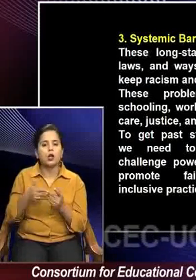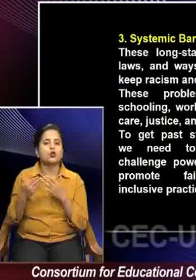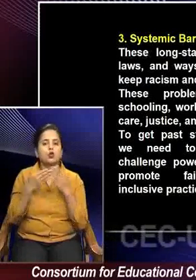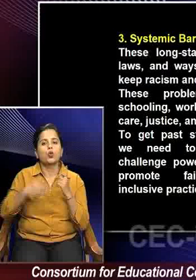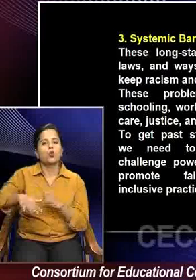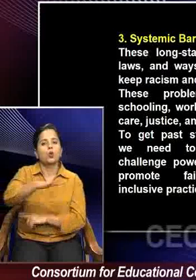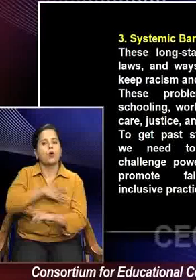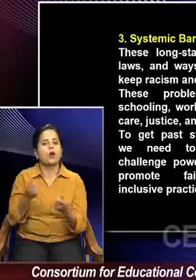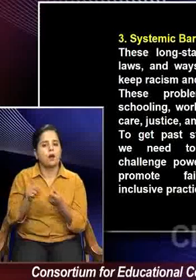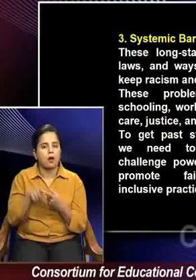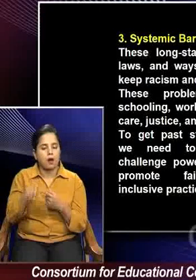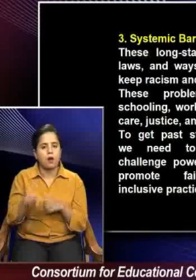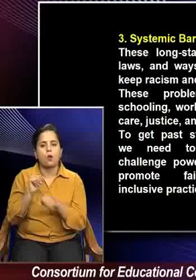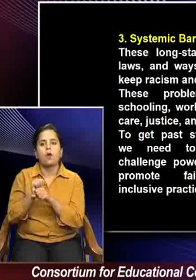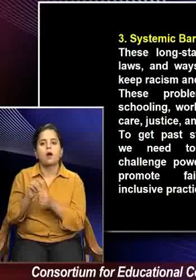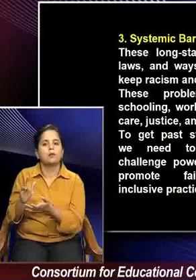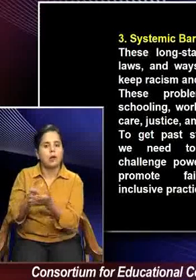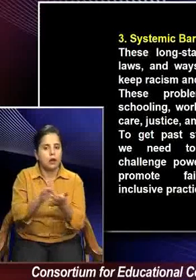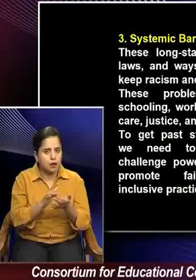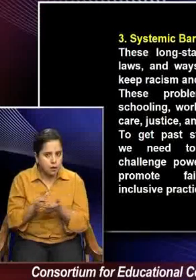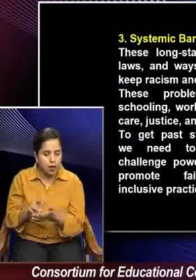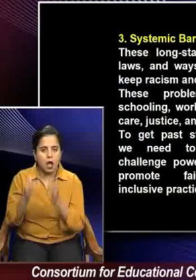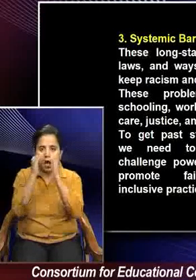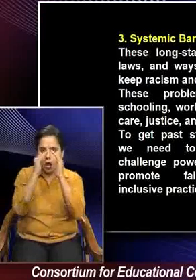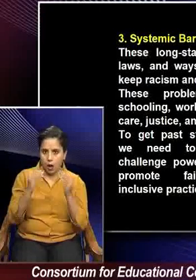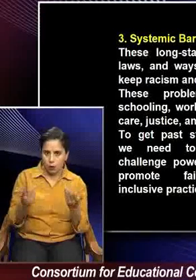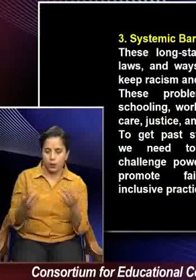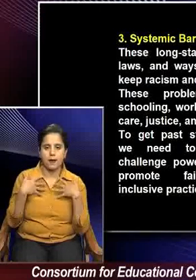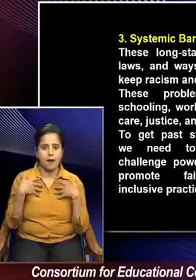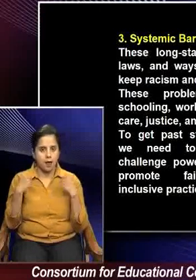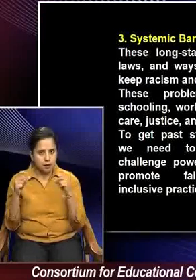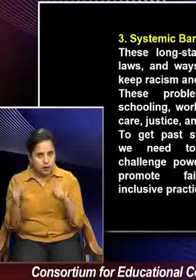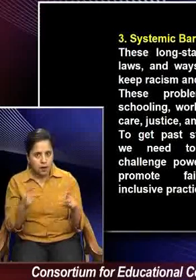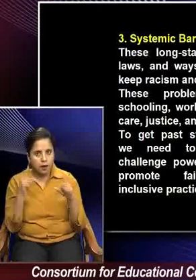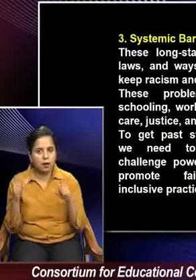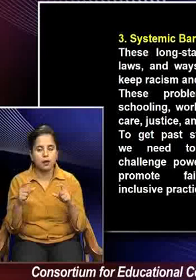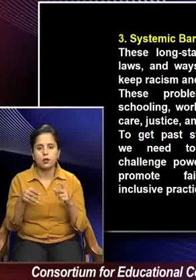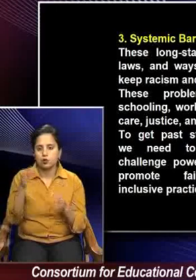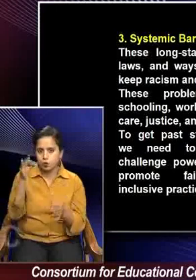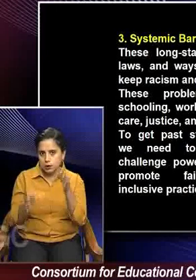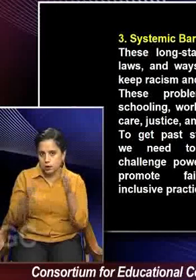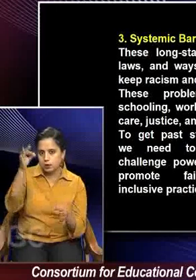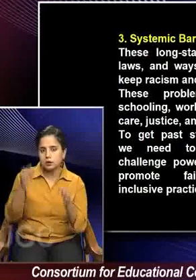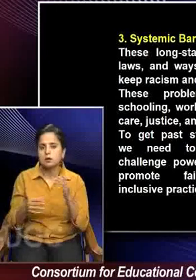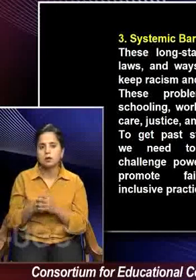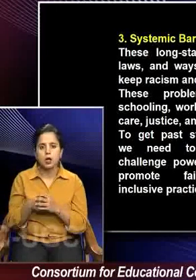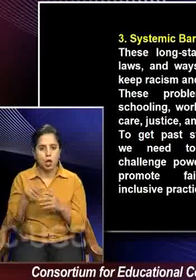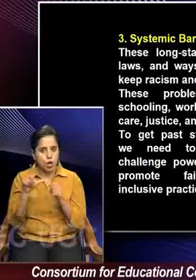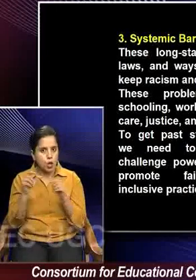schooling, workplaces, housing, healthcare, justice, and the